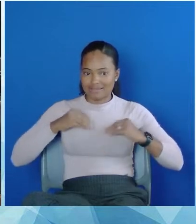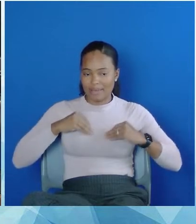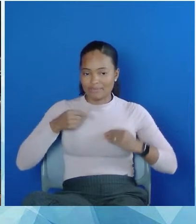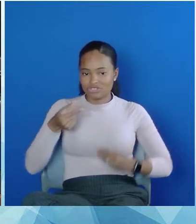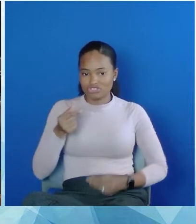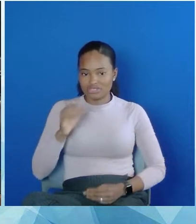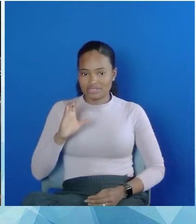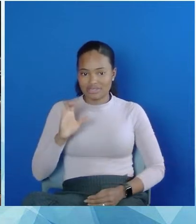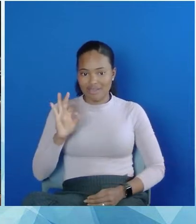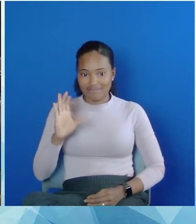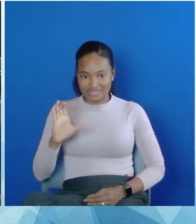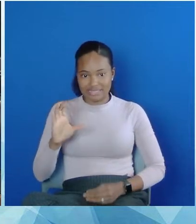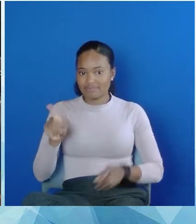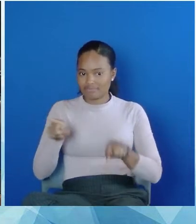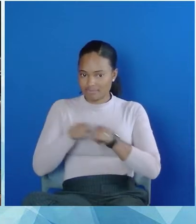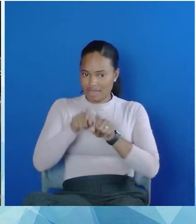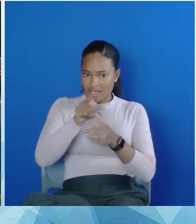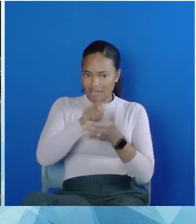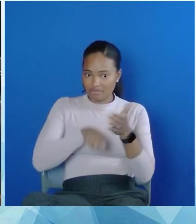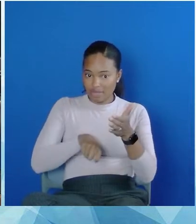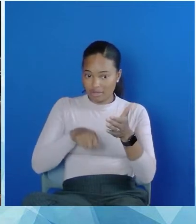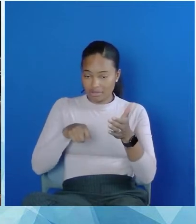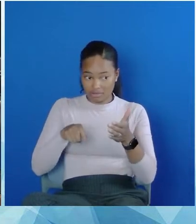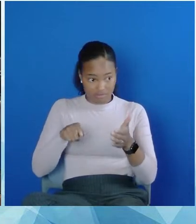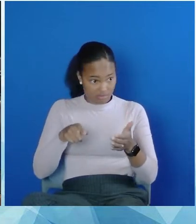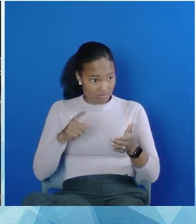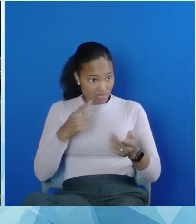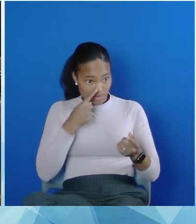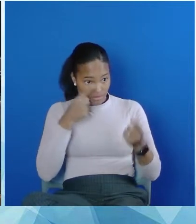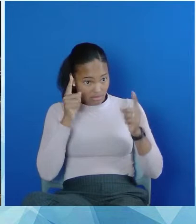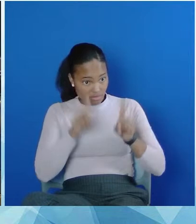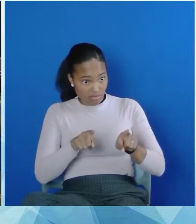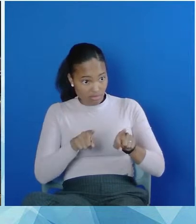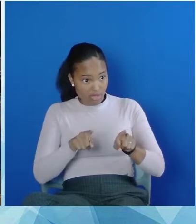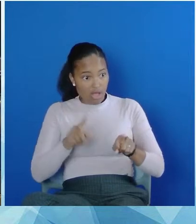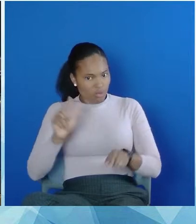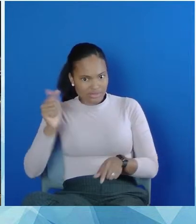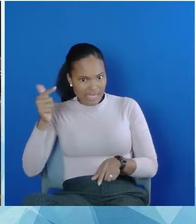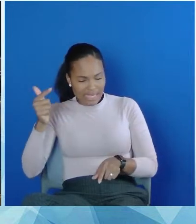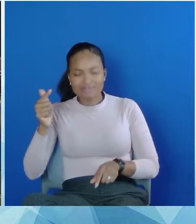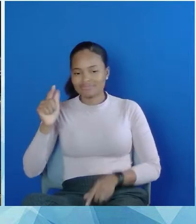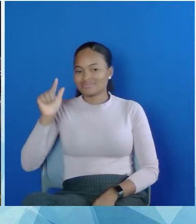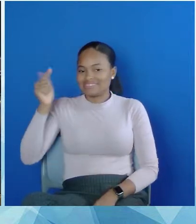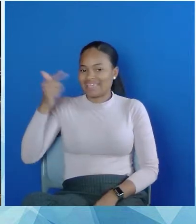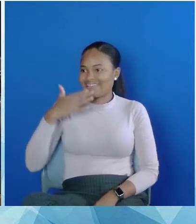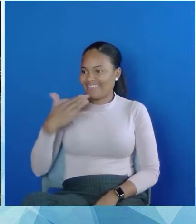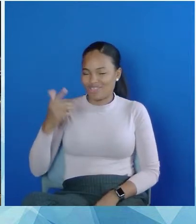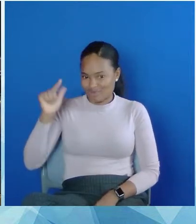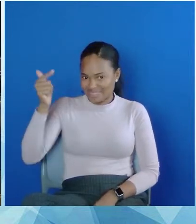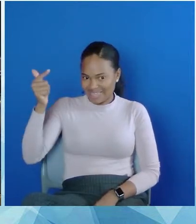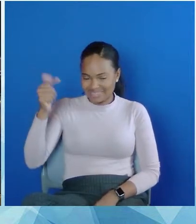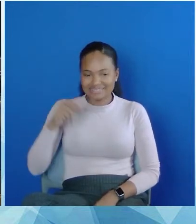as written. All in favor? Second. Oh, second, thank you. Second.